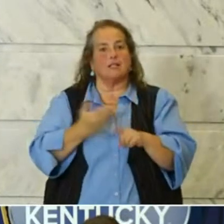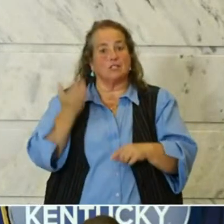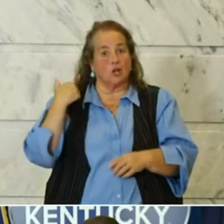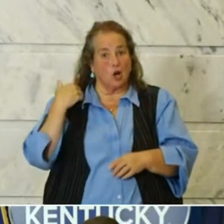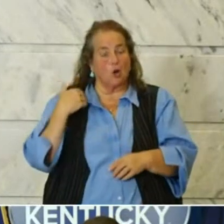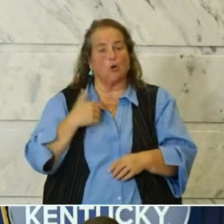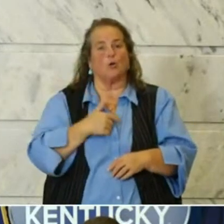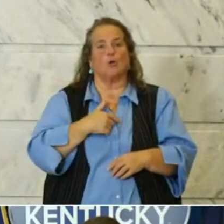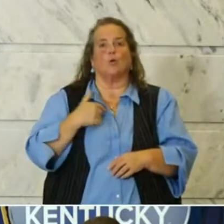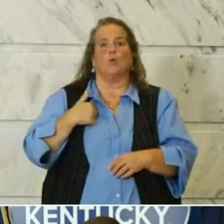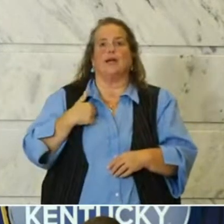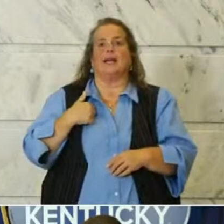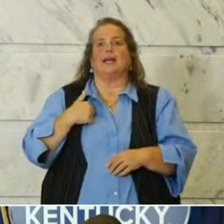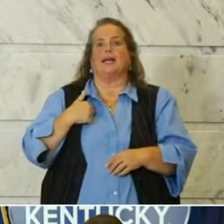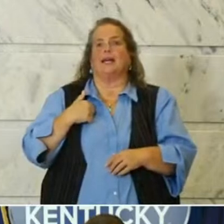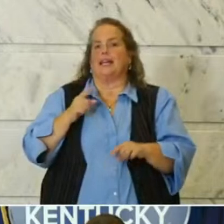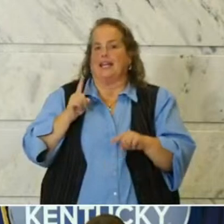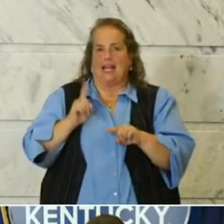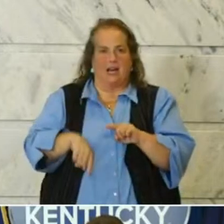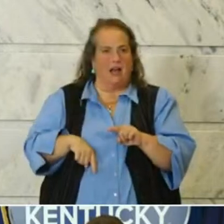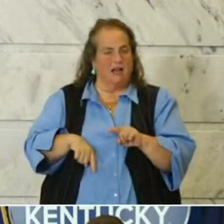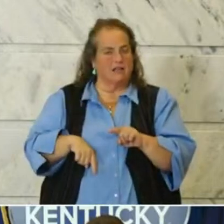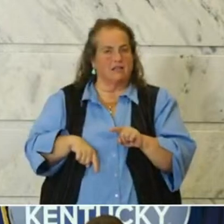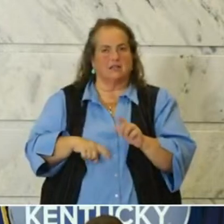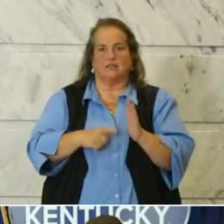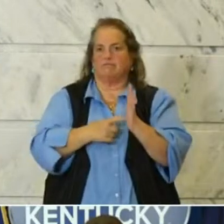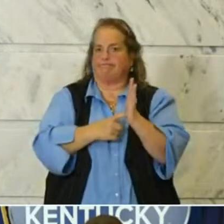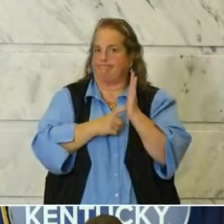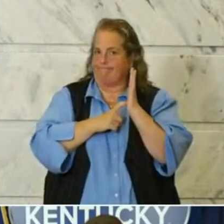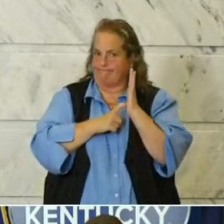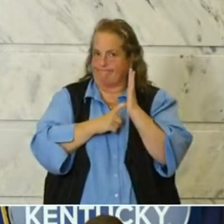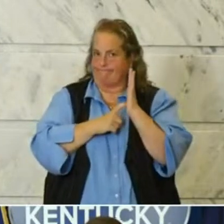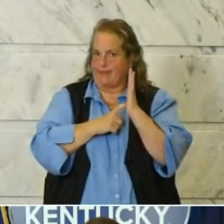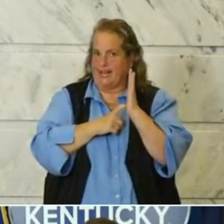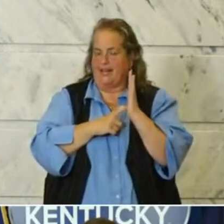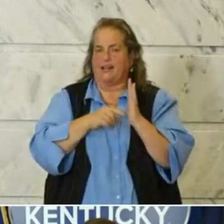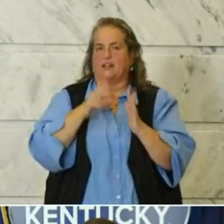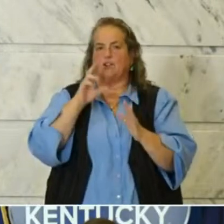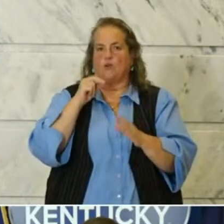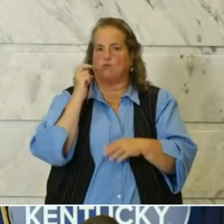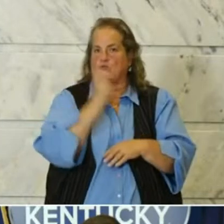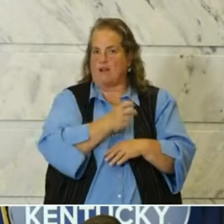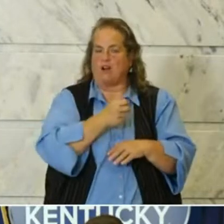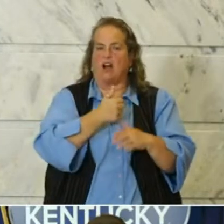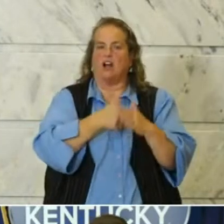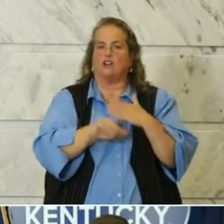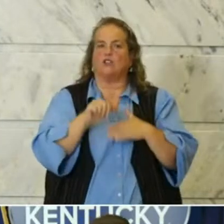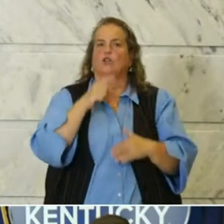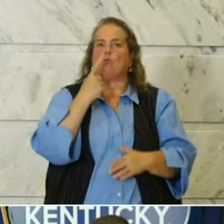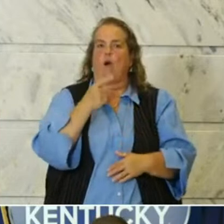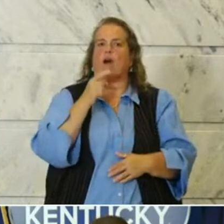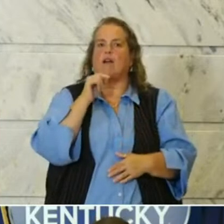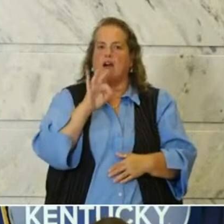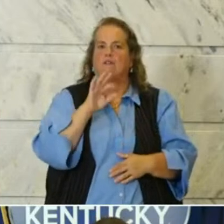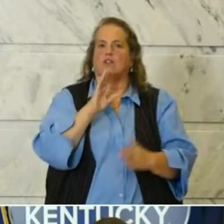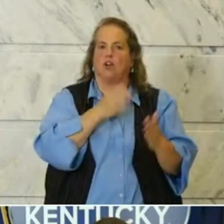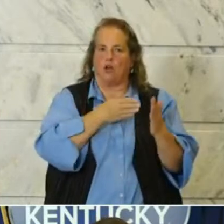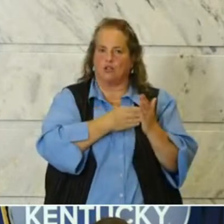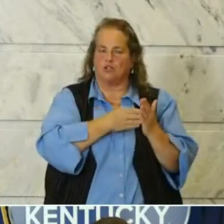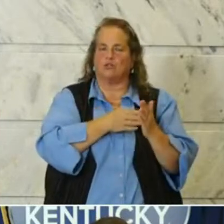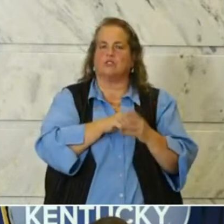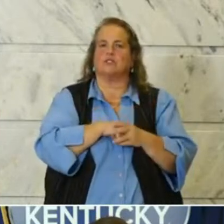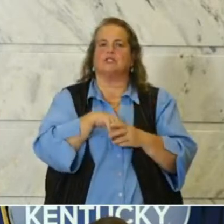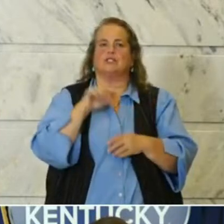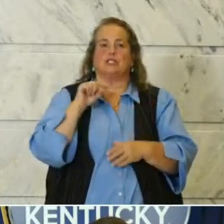ago. We cannot put out a mandate, at least under one reading of that.